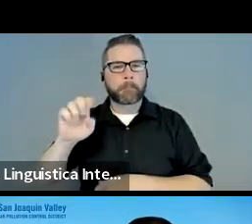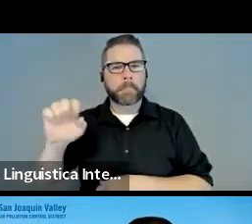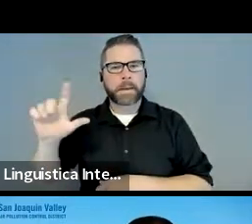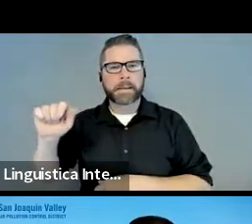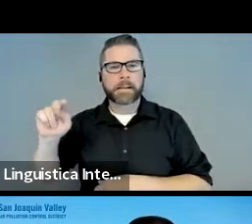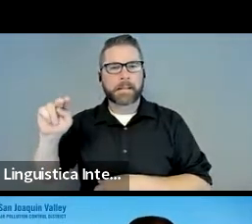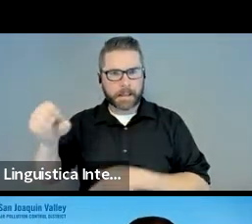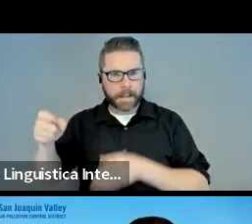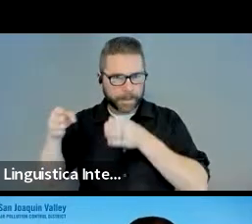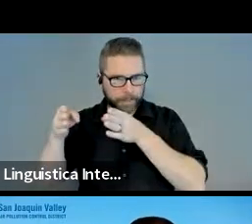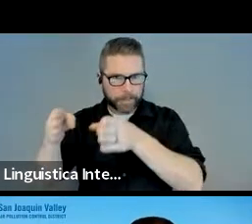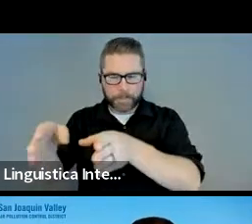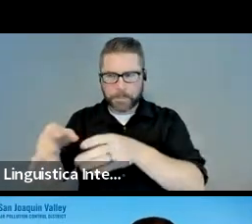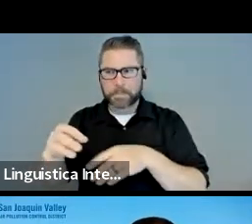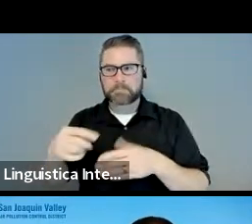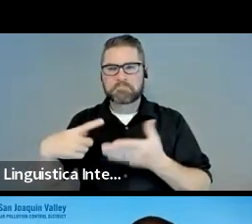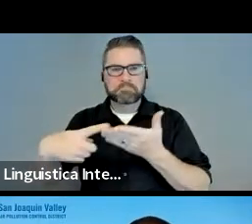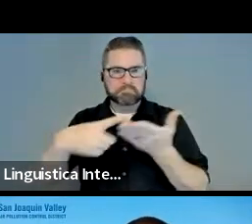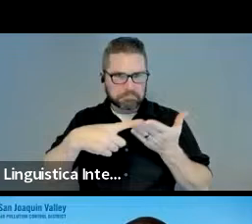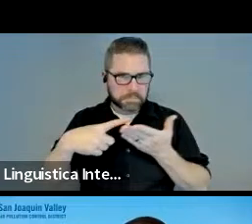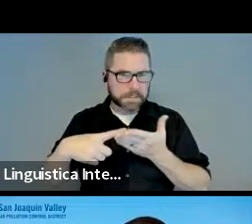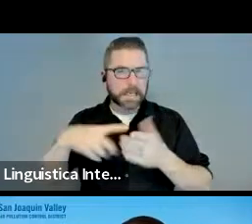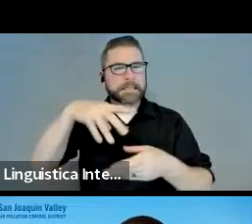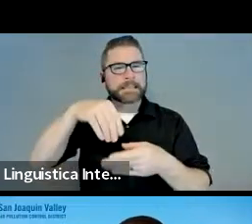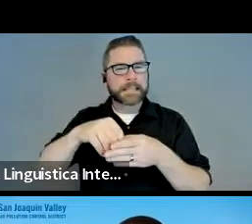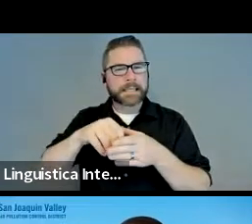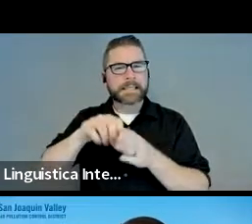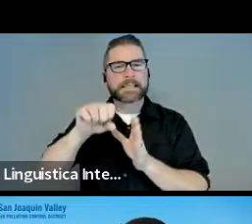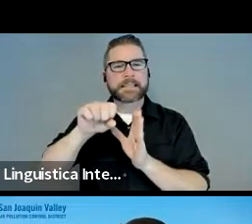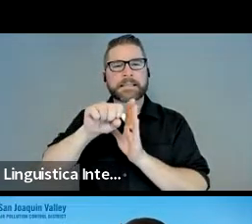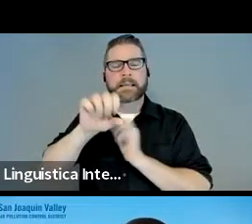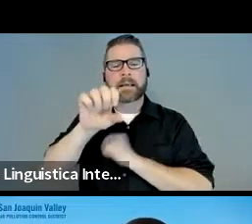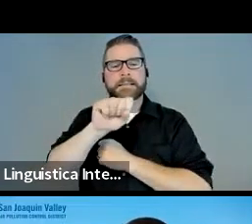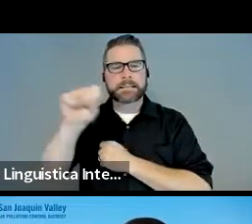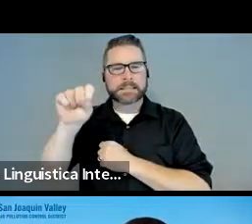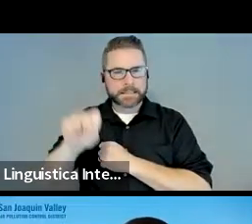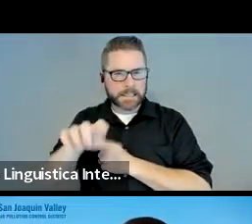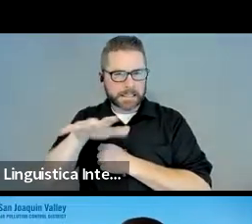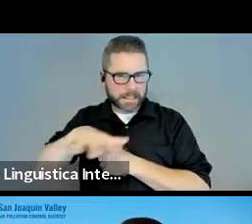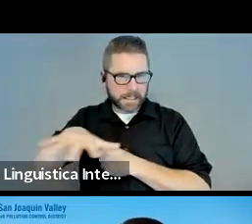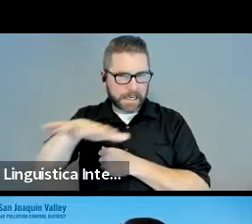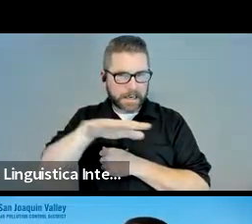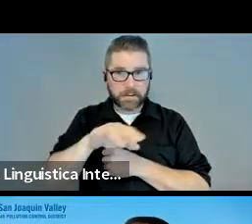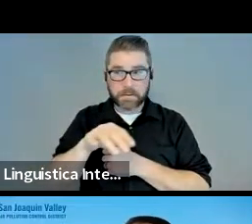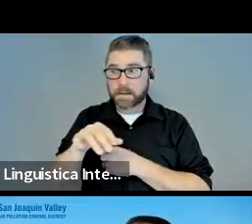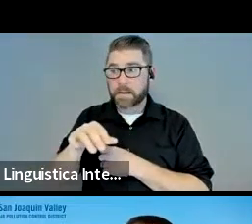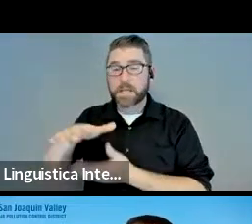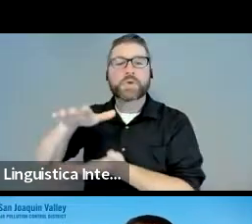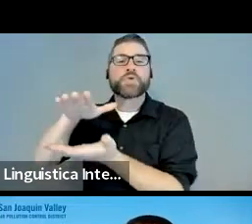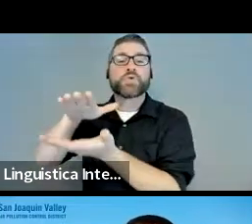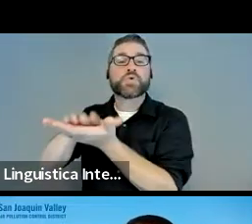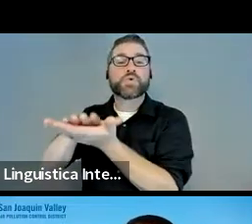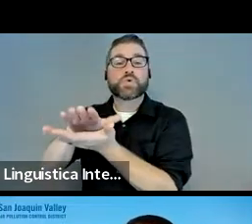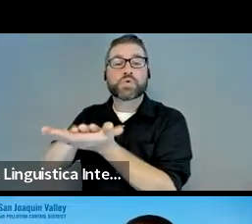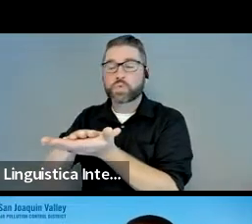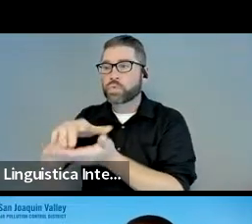and safety features in the Stockton boundary, and how schools would be the main beneficiary of this